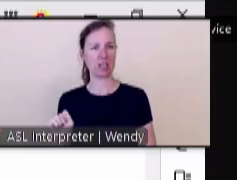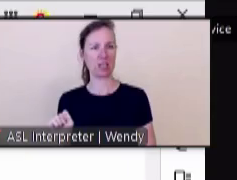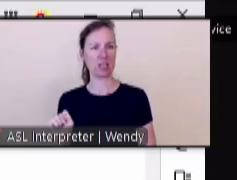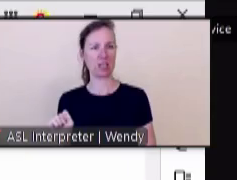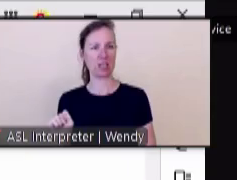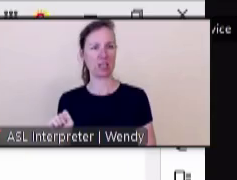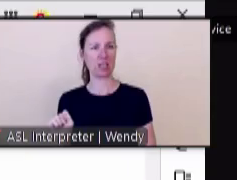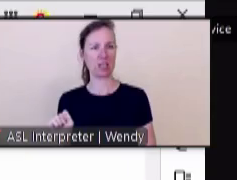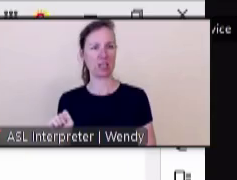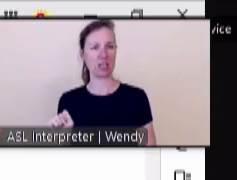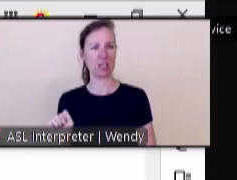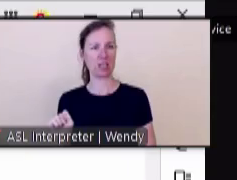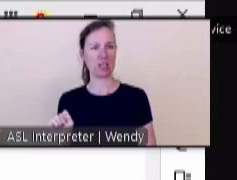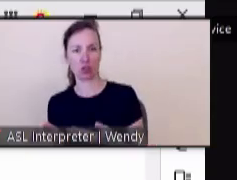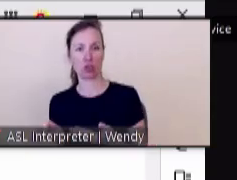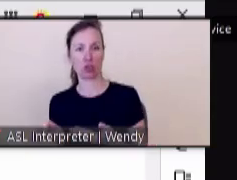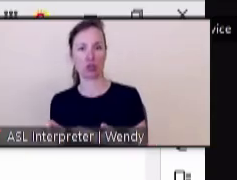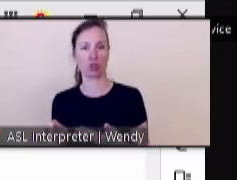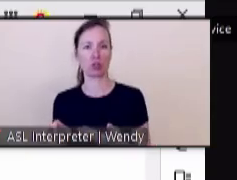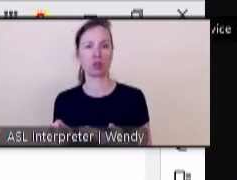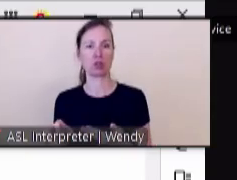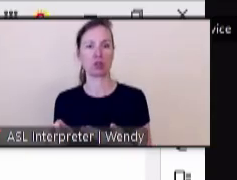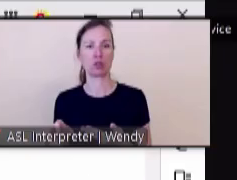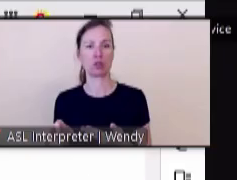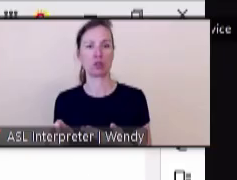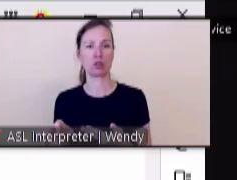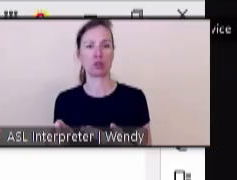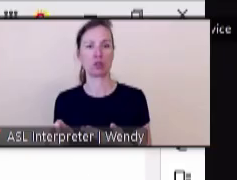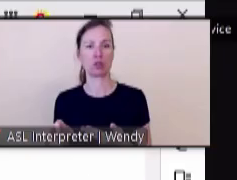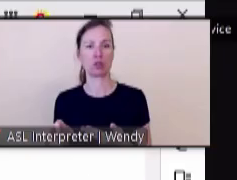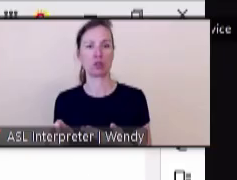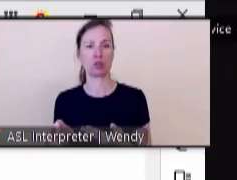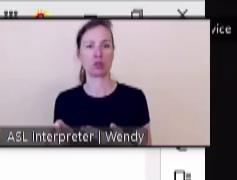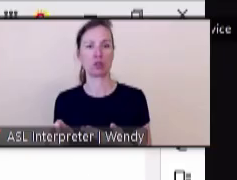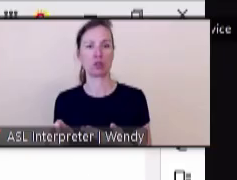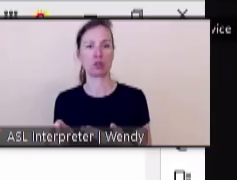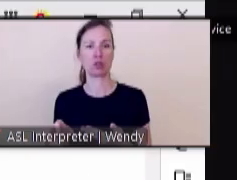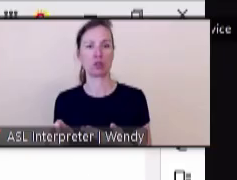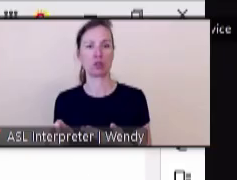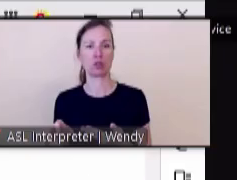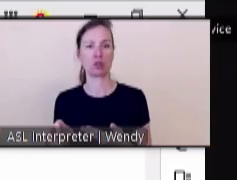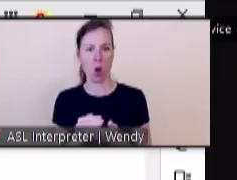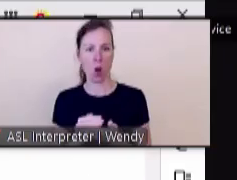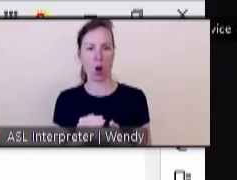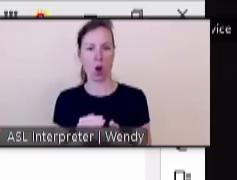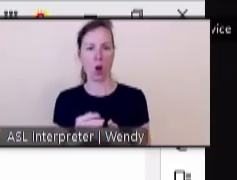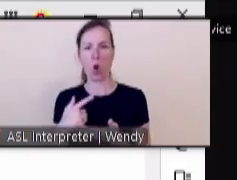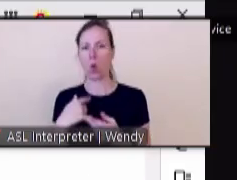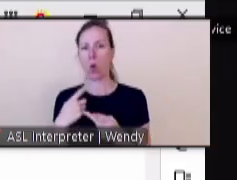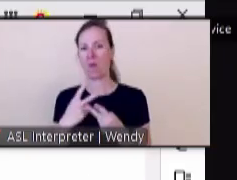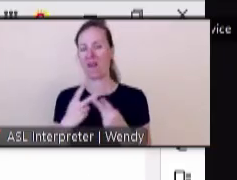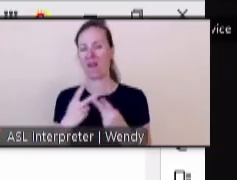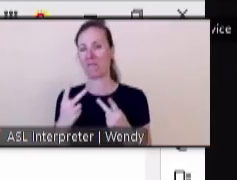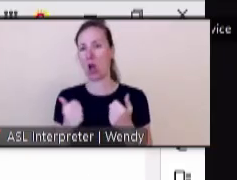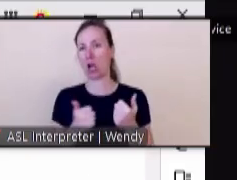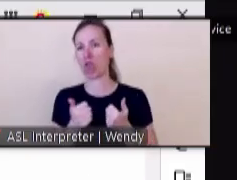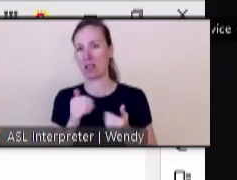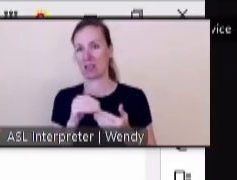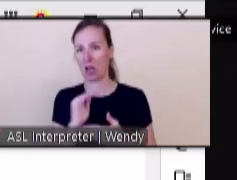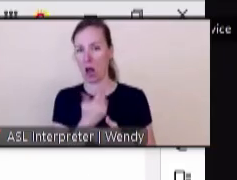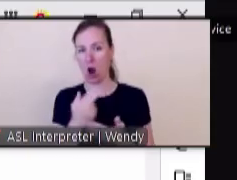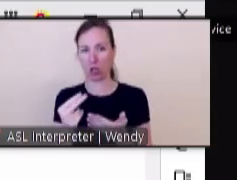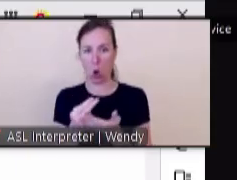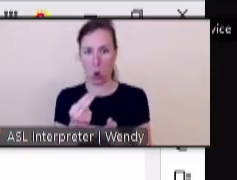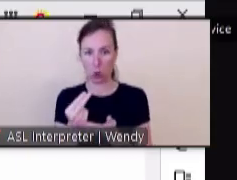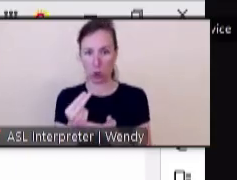very aggressive in our negotiations. Next week, we're going to be meeting with the CEO, the CFO, and